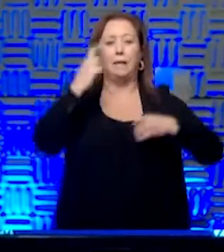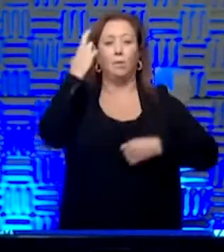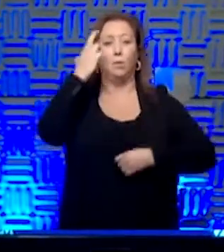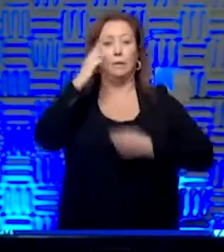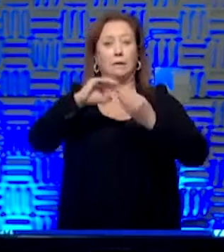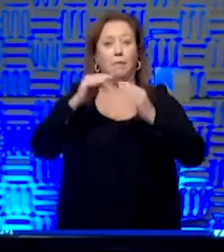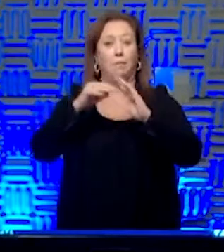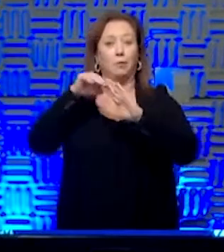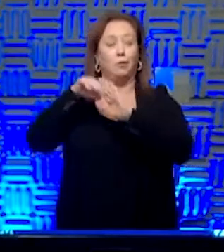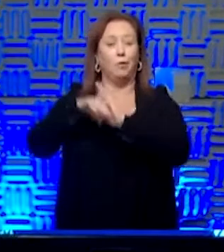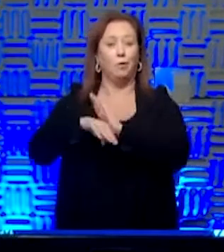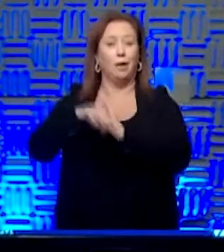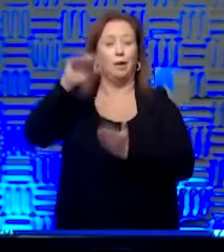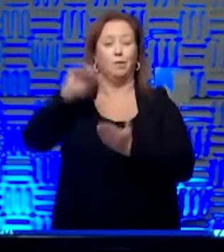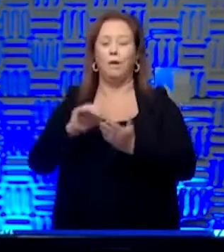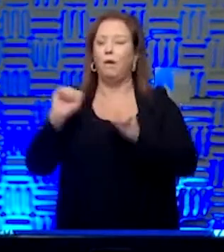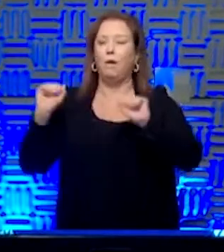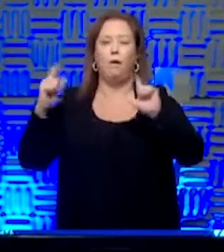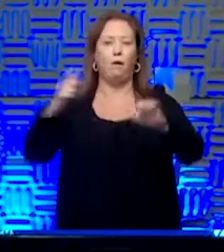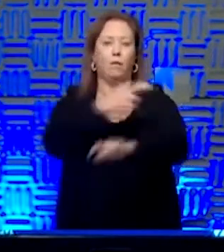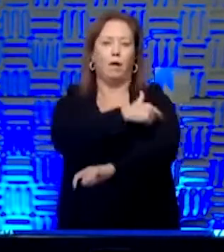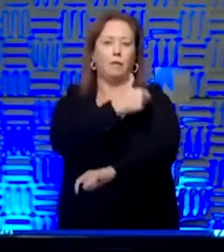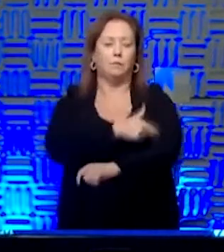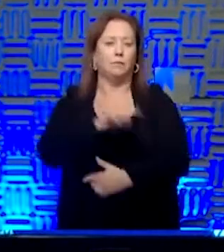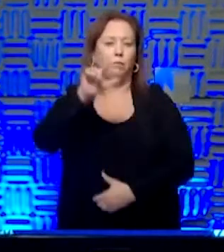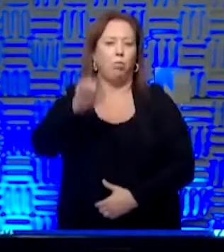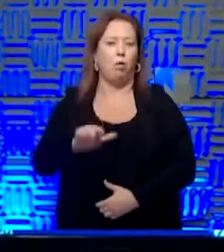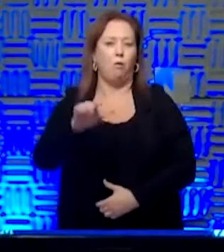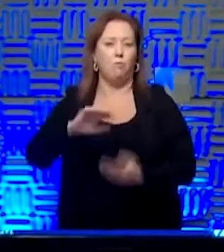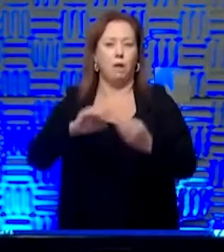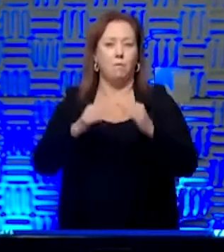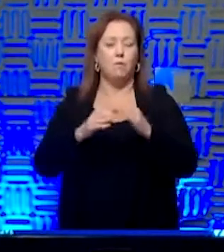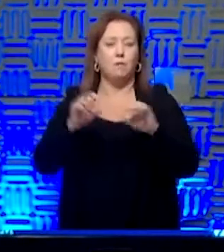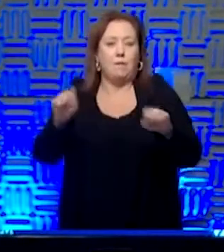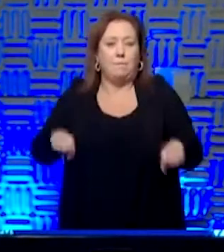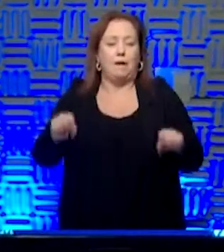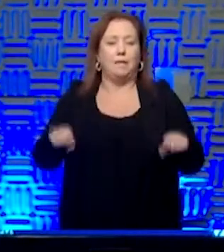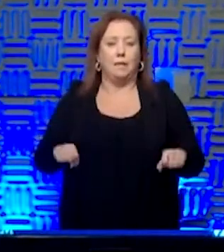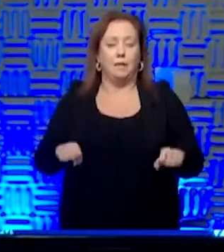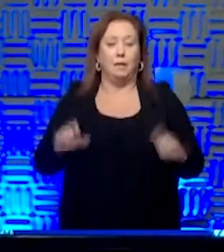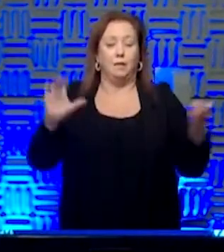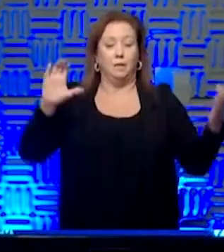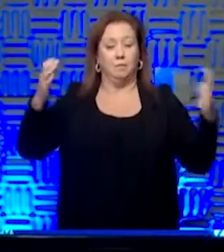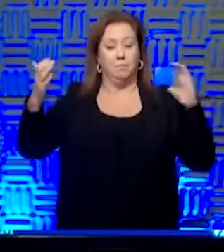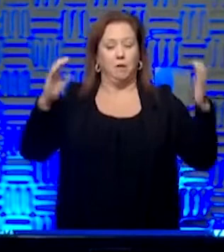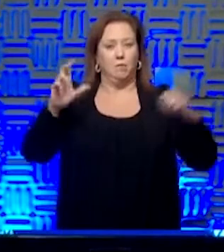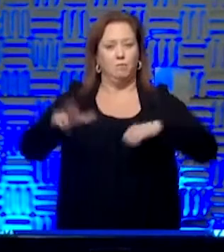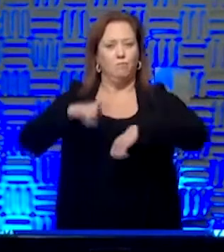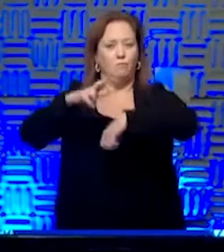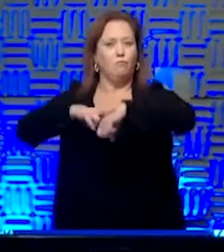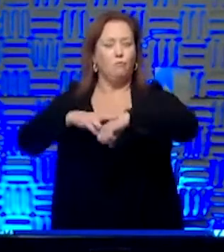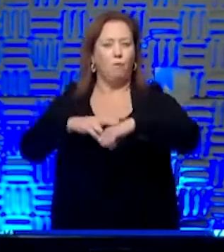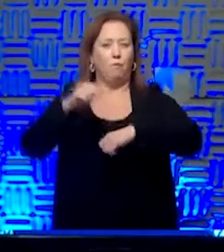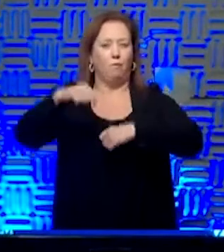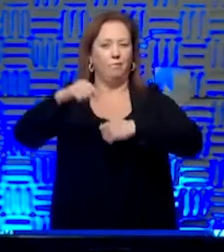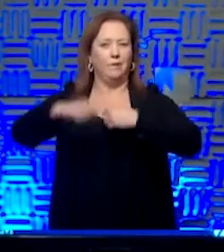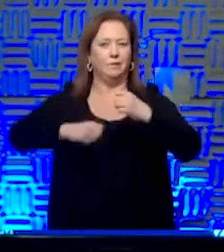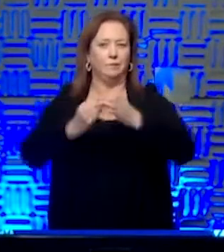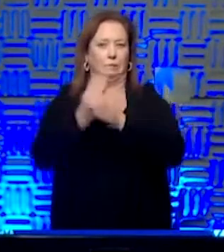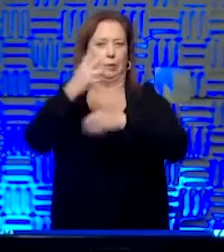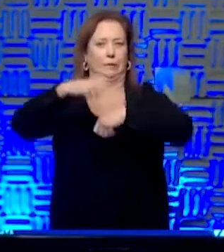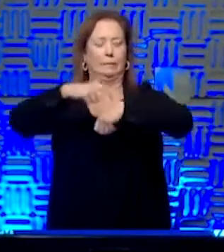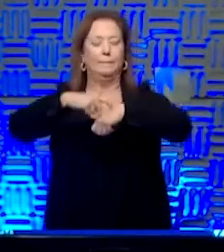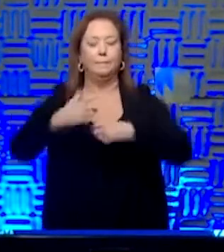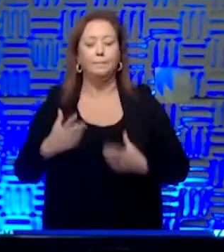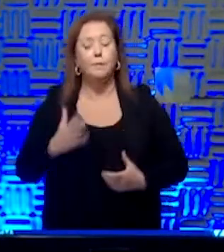around Kansas City. If you look at all the hospitals, we're all low in terms of capacity relative to where we normally are at this time of year. And I think the